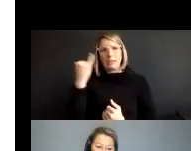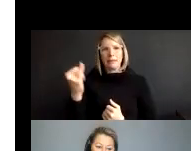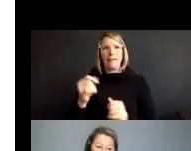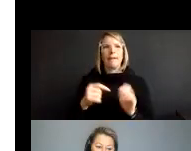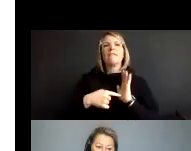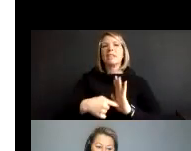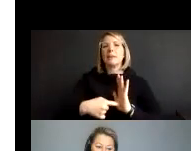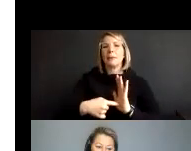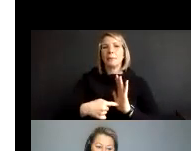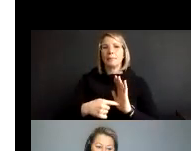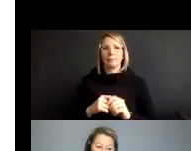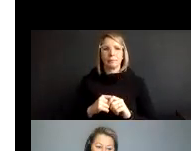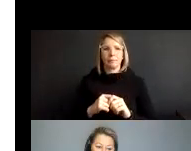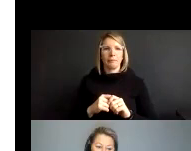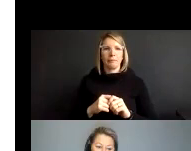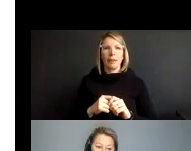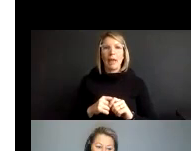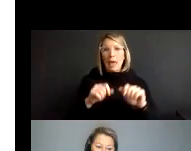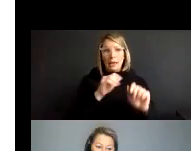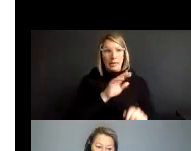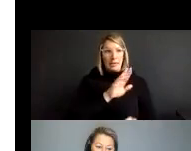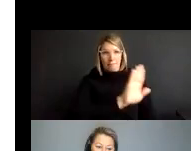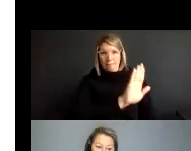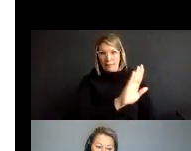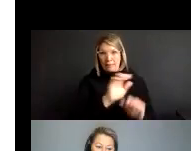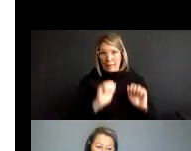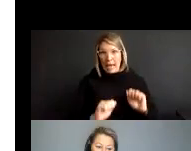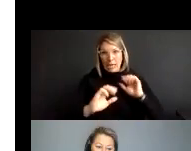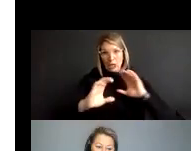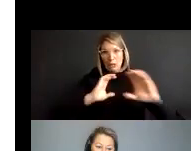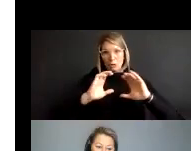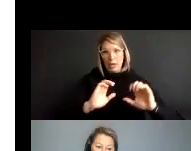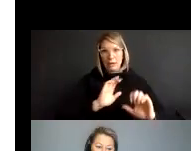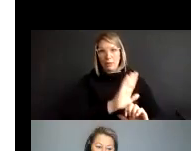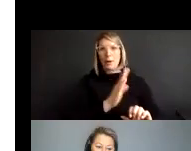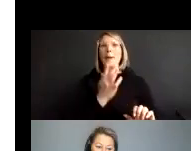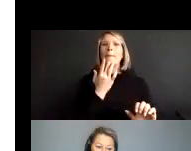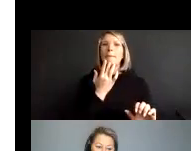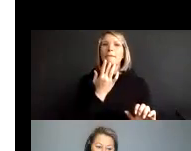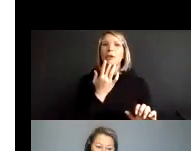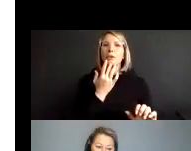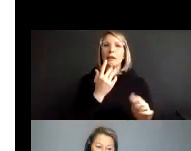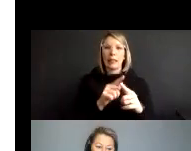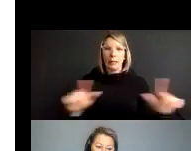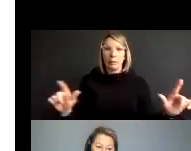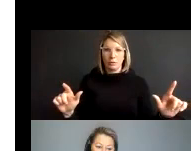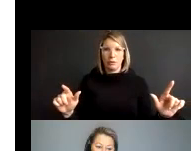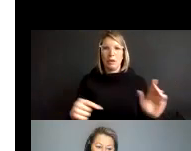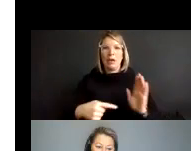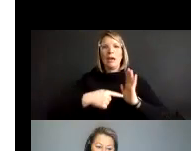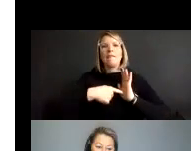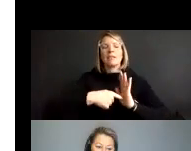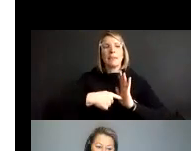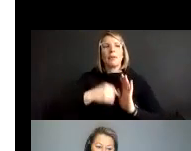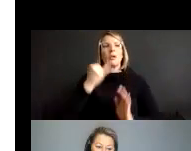can the adult communicate in their preferred method the issue and level of risk? Because let's say we have a very serious case of self-neglect.